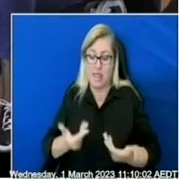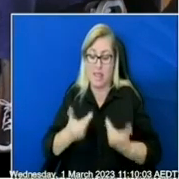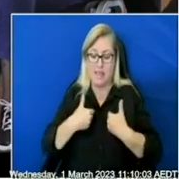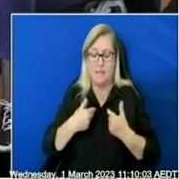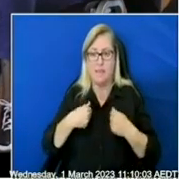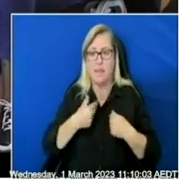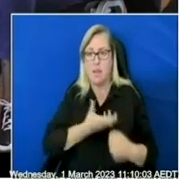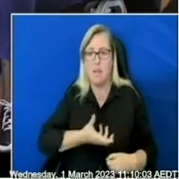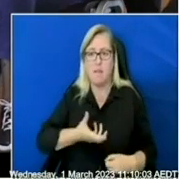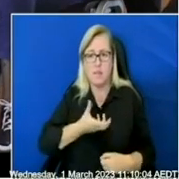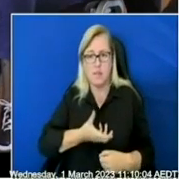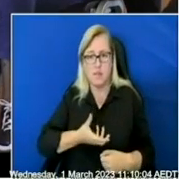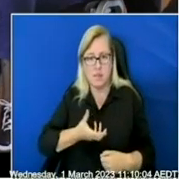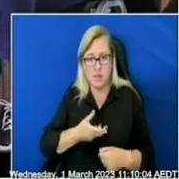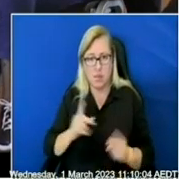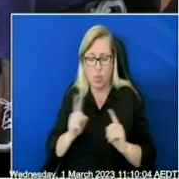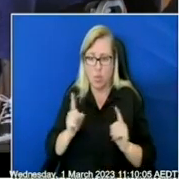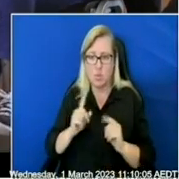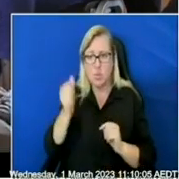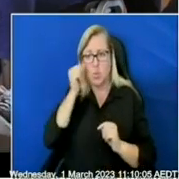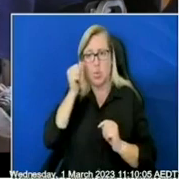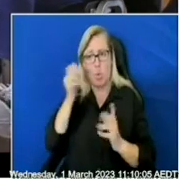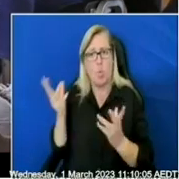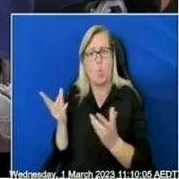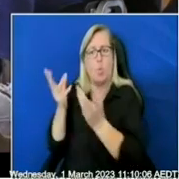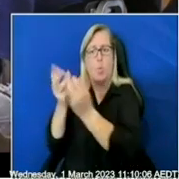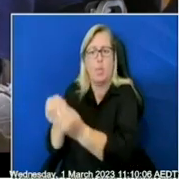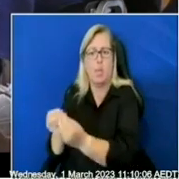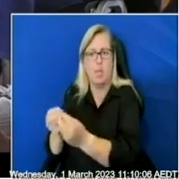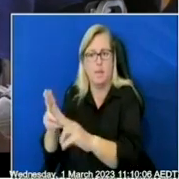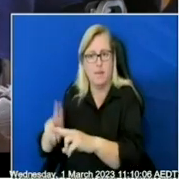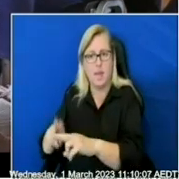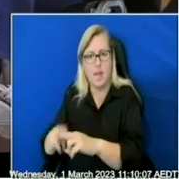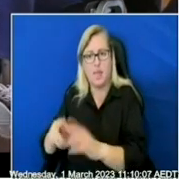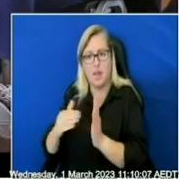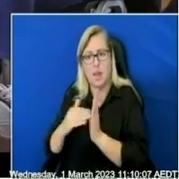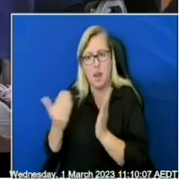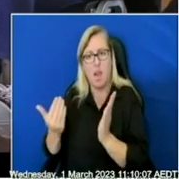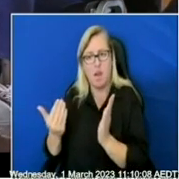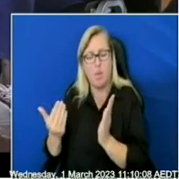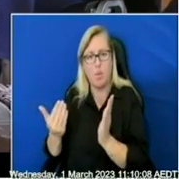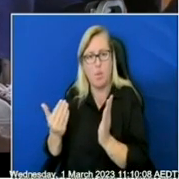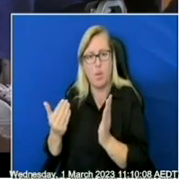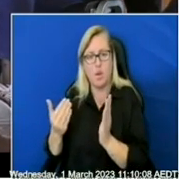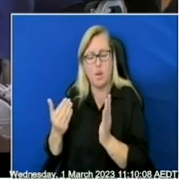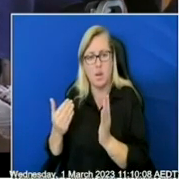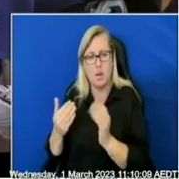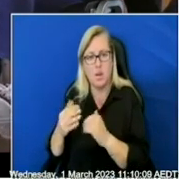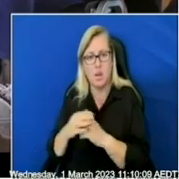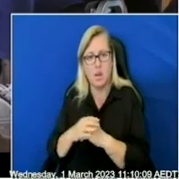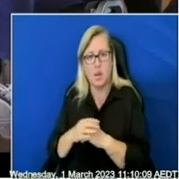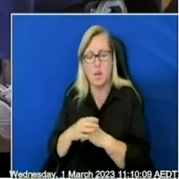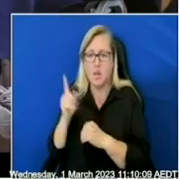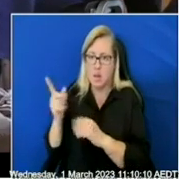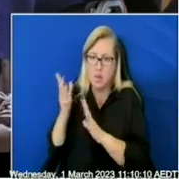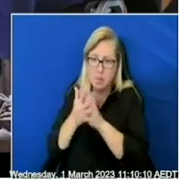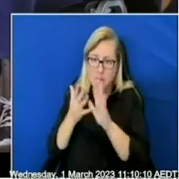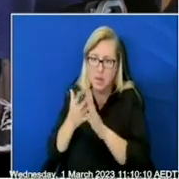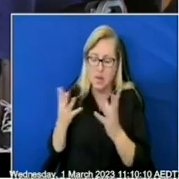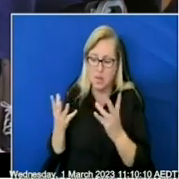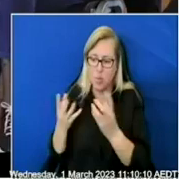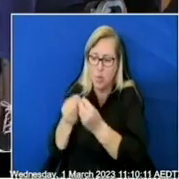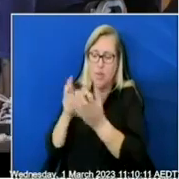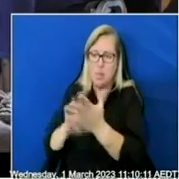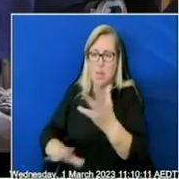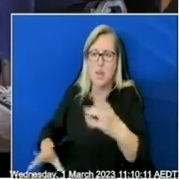Dad, and she, not only Dad, I was saying to the family that she's with her parents and she's back with her siblings, but she's still